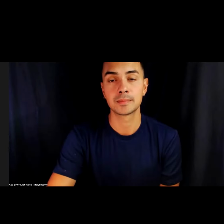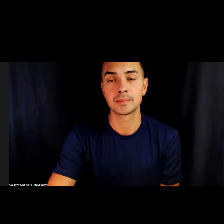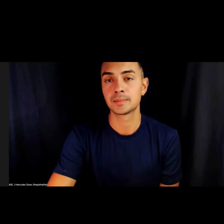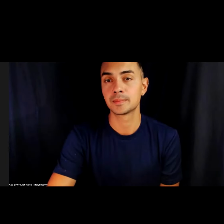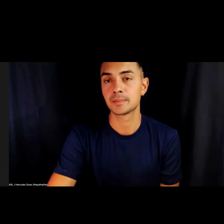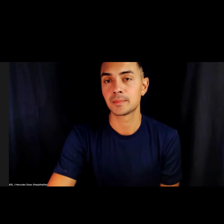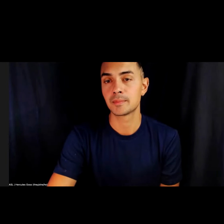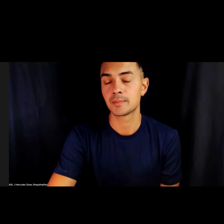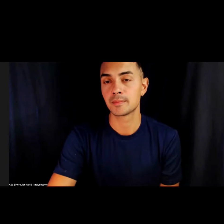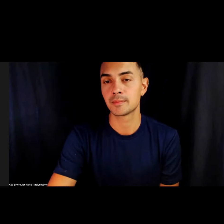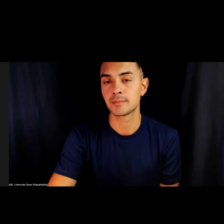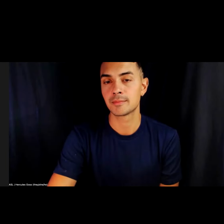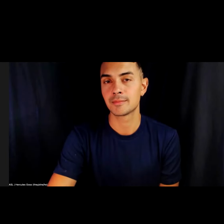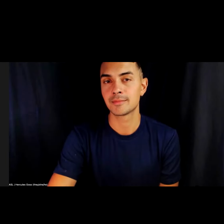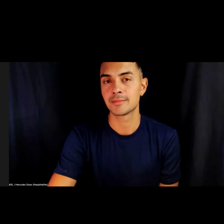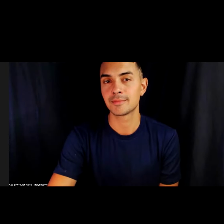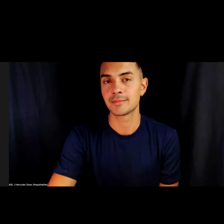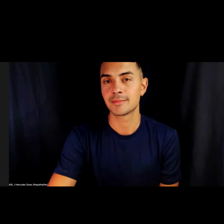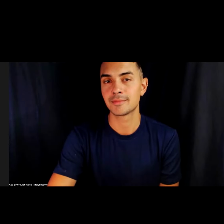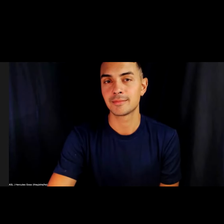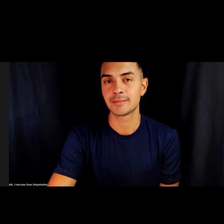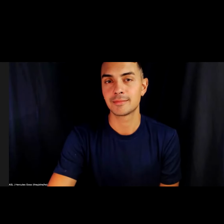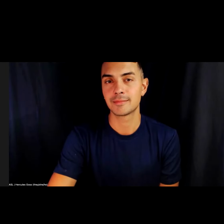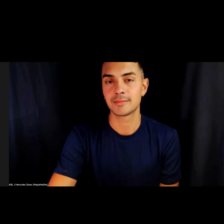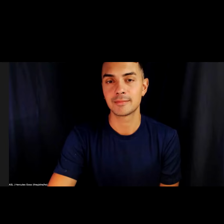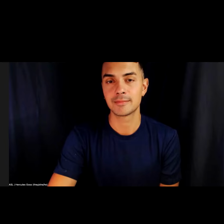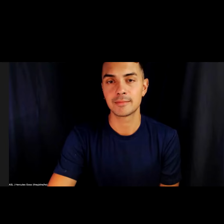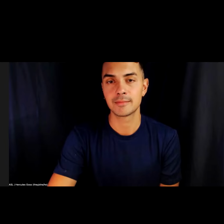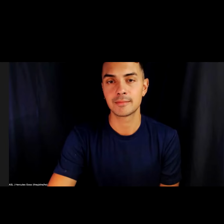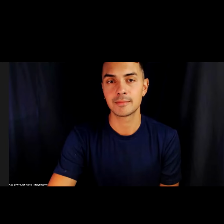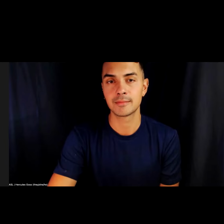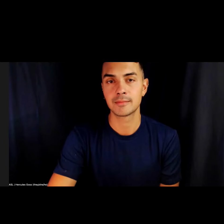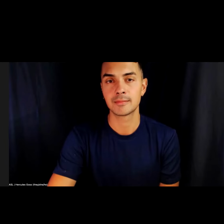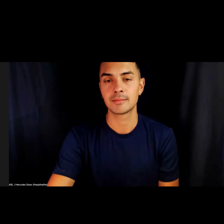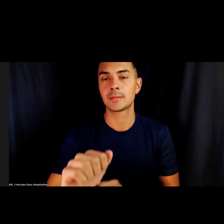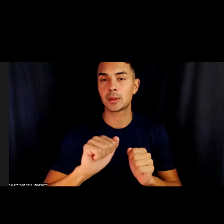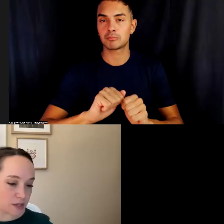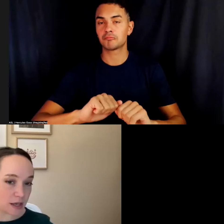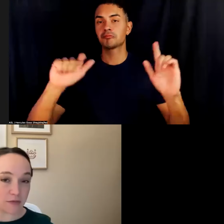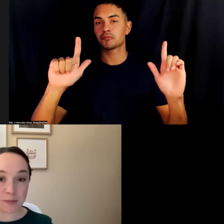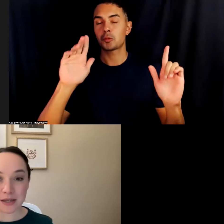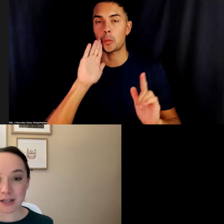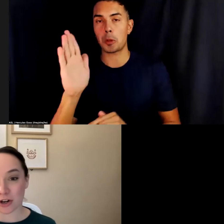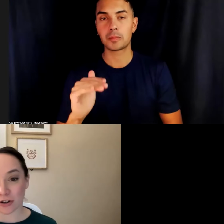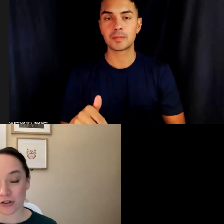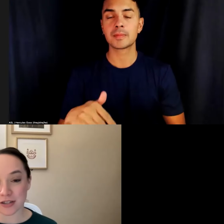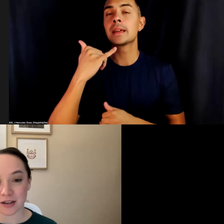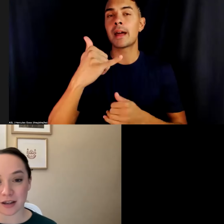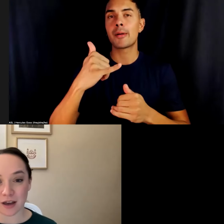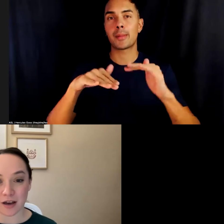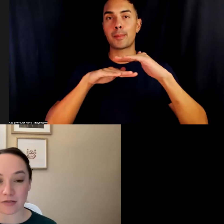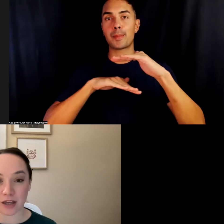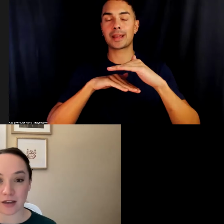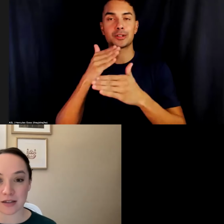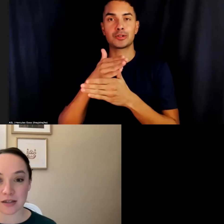Yes, just 1 minute and I can get them back up for you. So what that video gives us kind of a basic shared